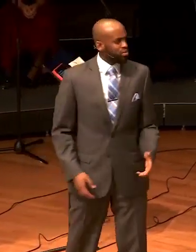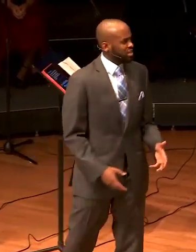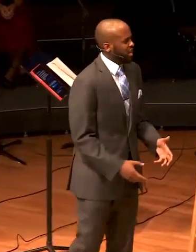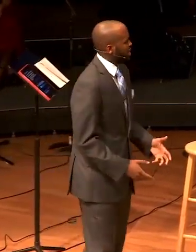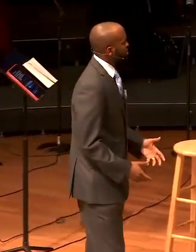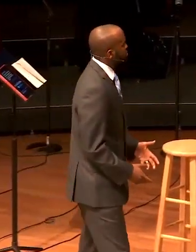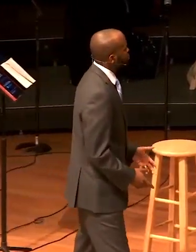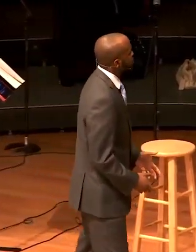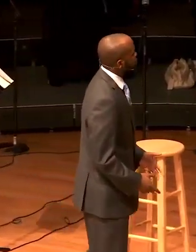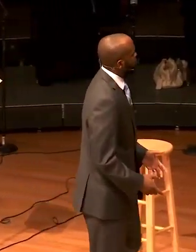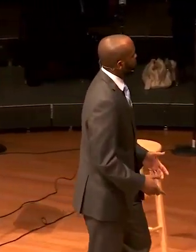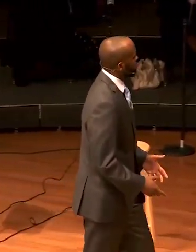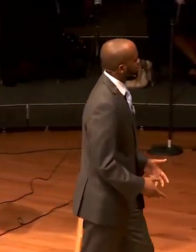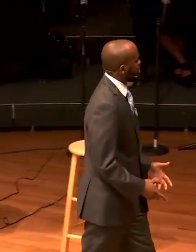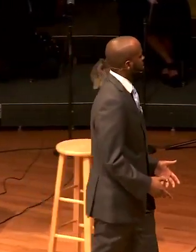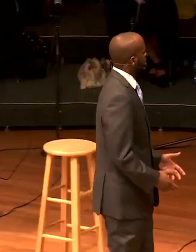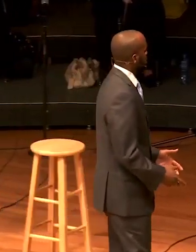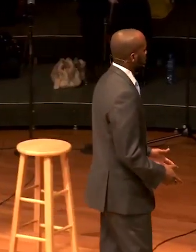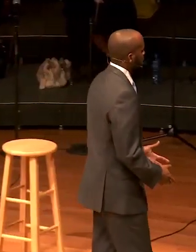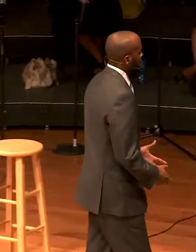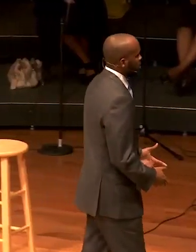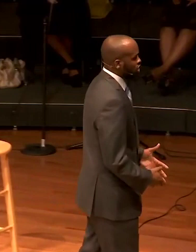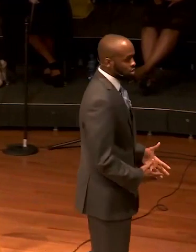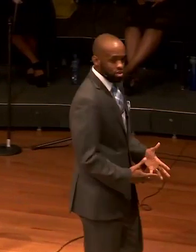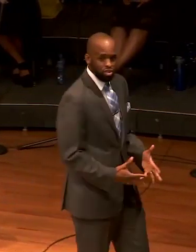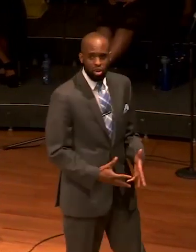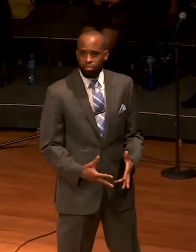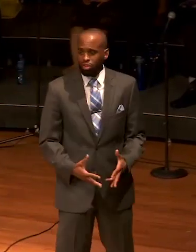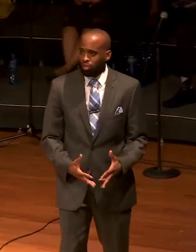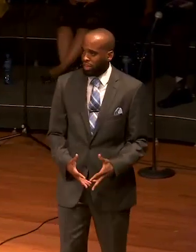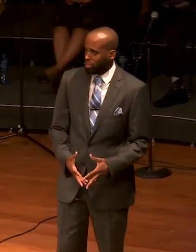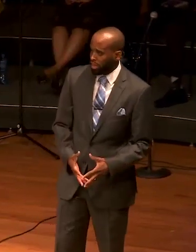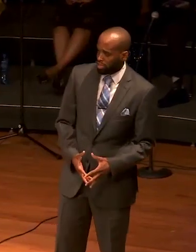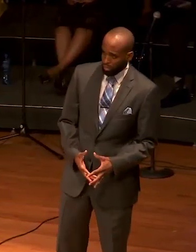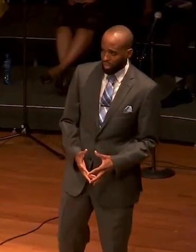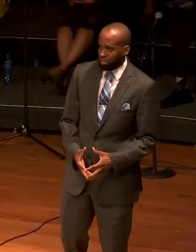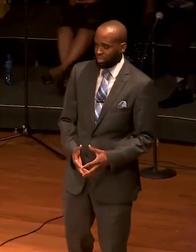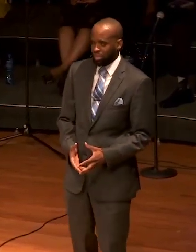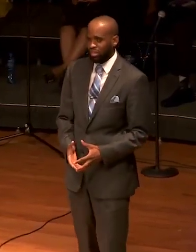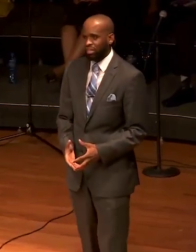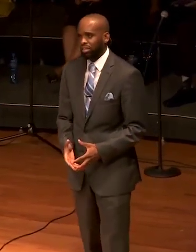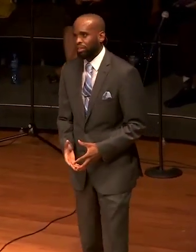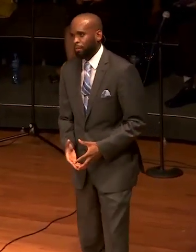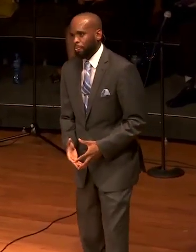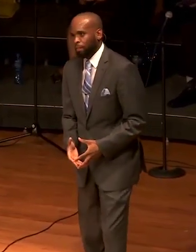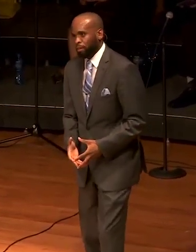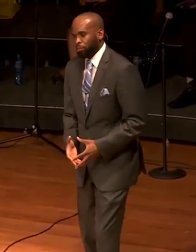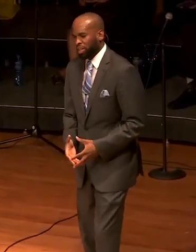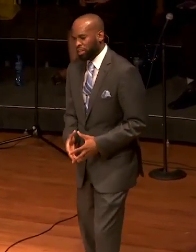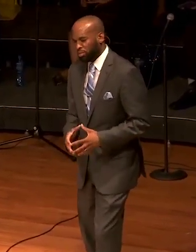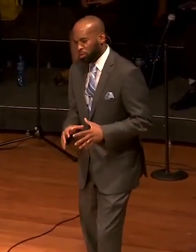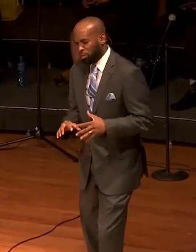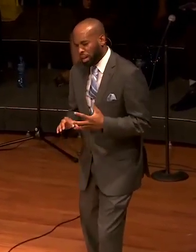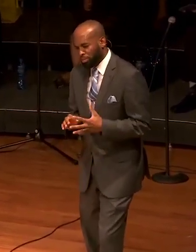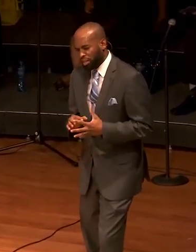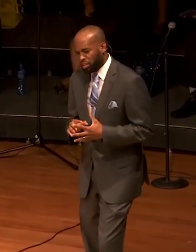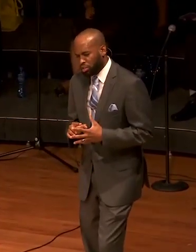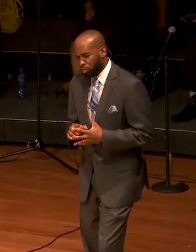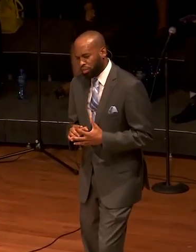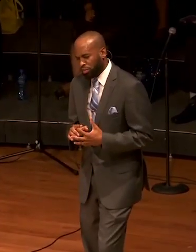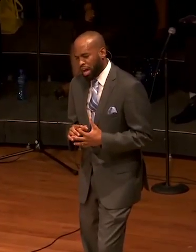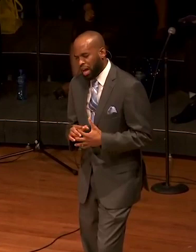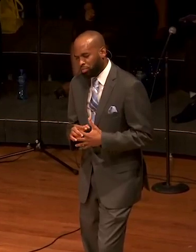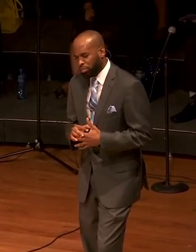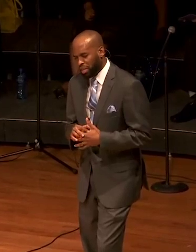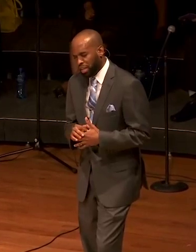The appeal today is twofold. Going to call for great transparency. But in this moment, I pray